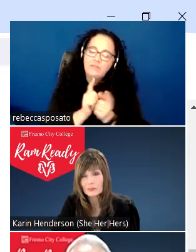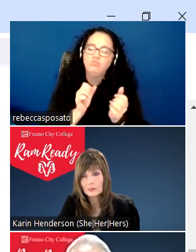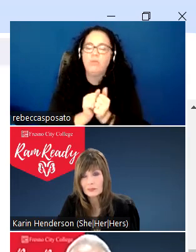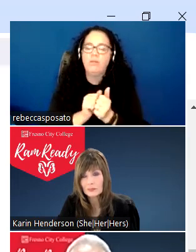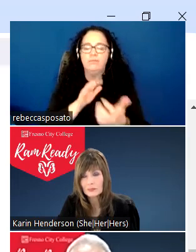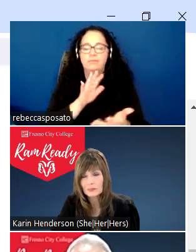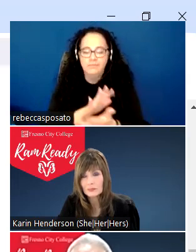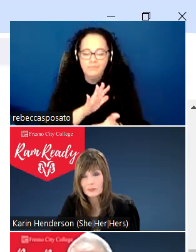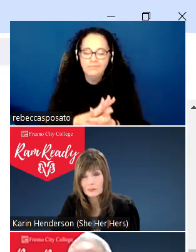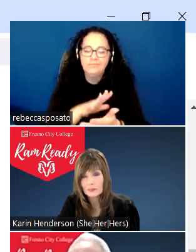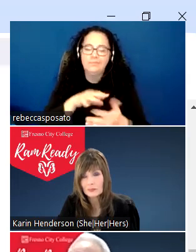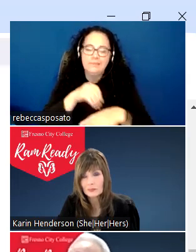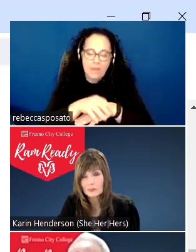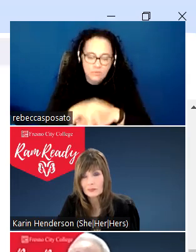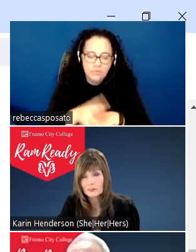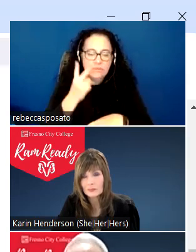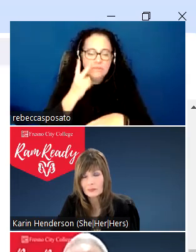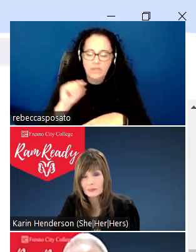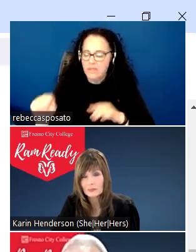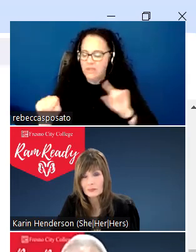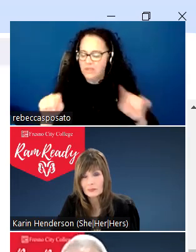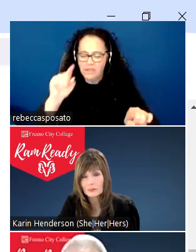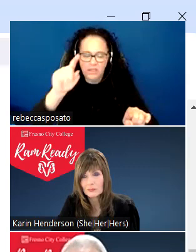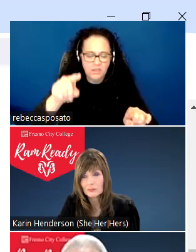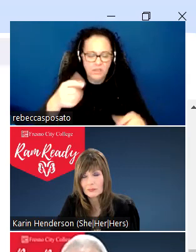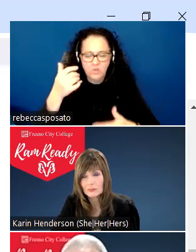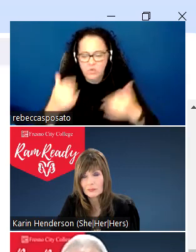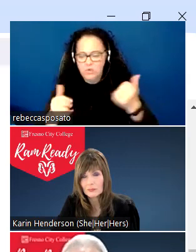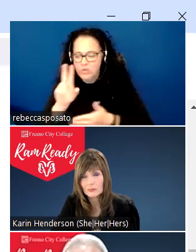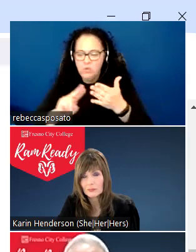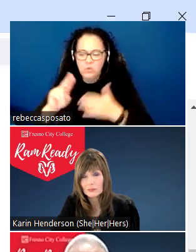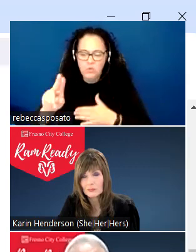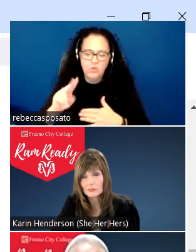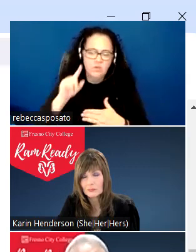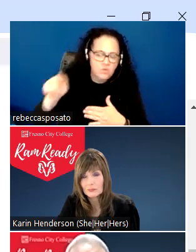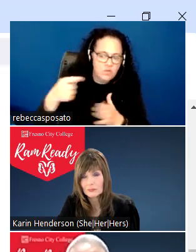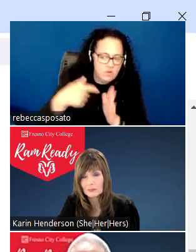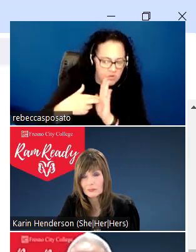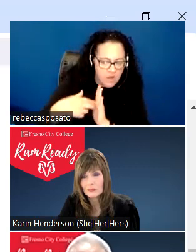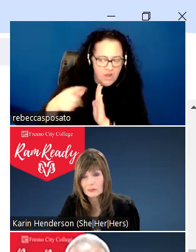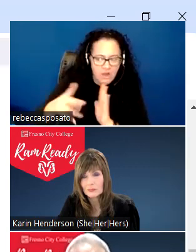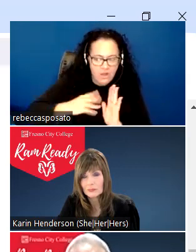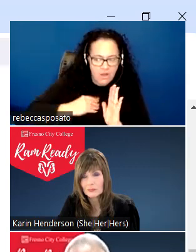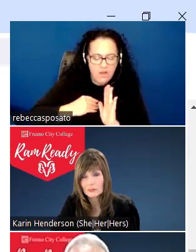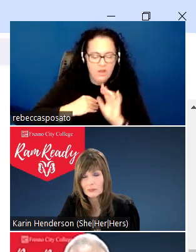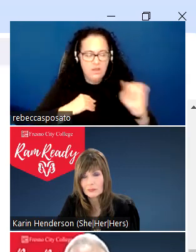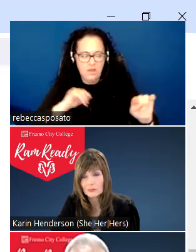look at the differences and consider what university you would like to move on to, and then